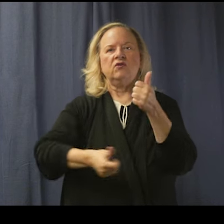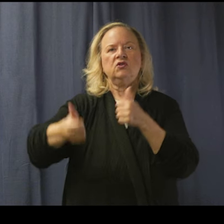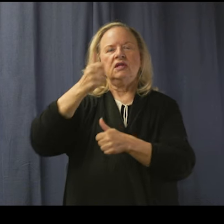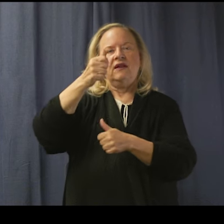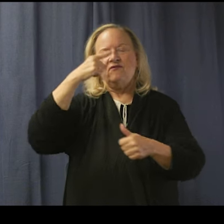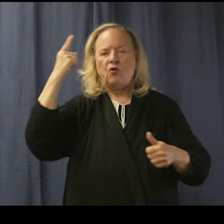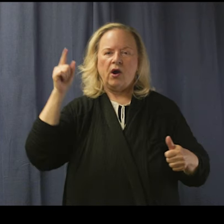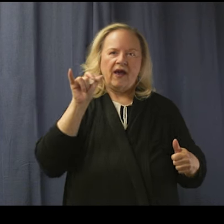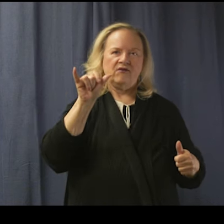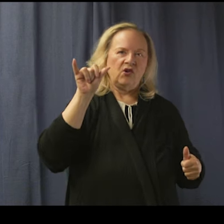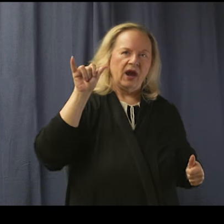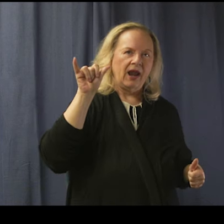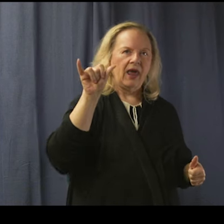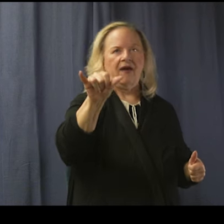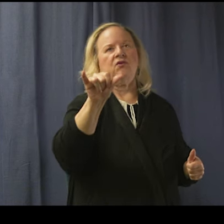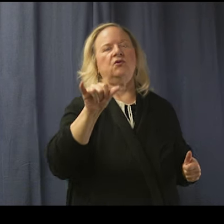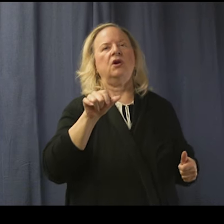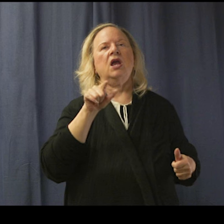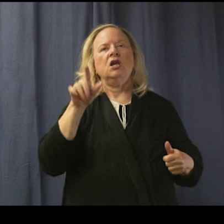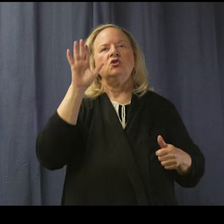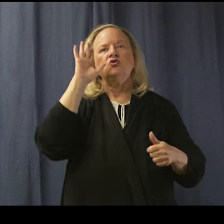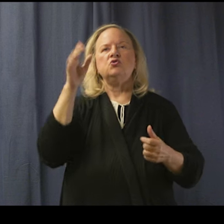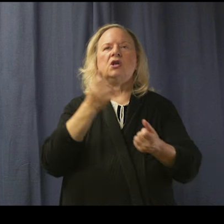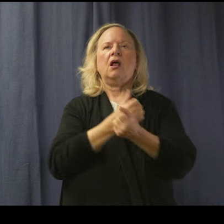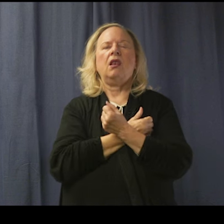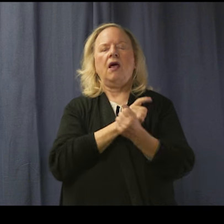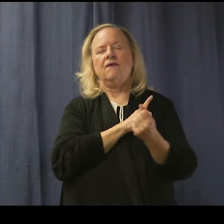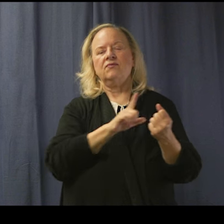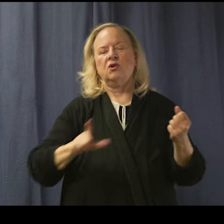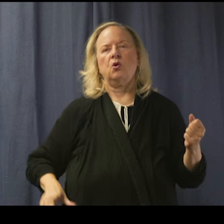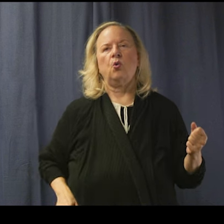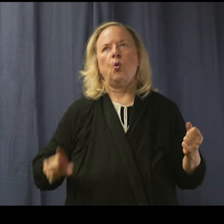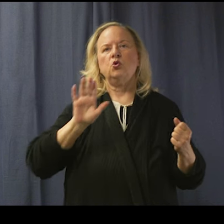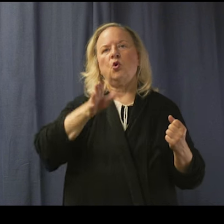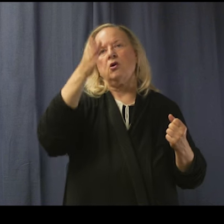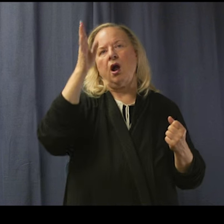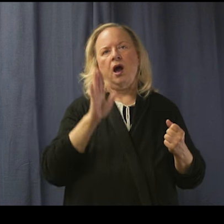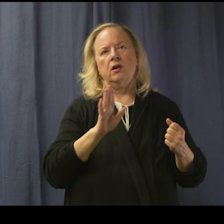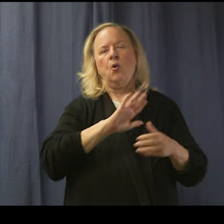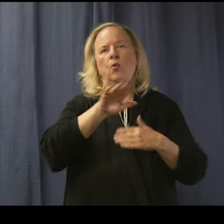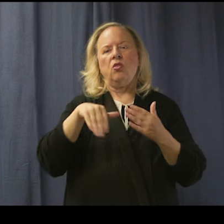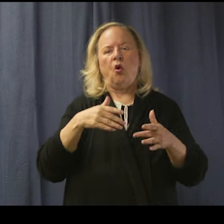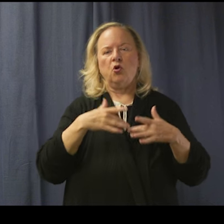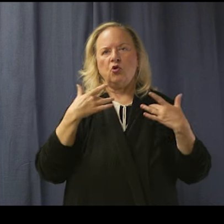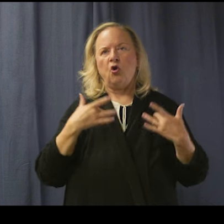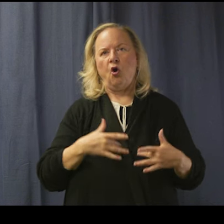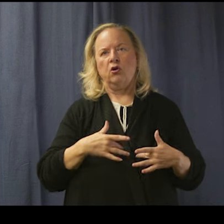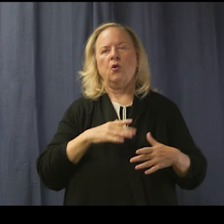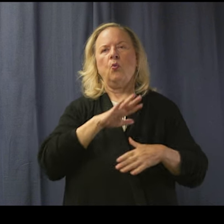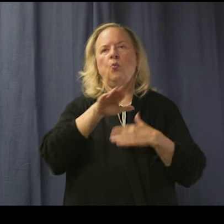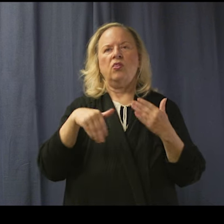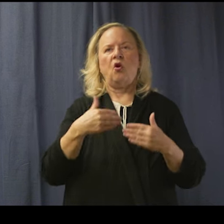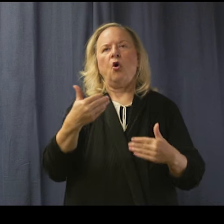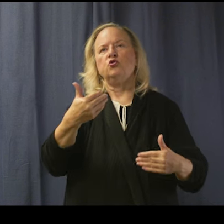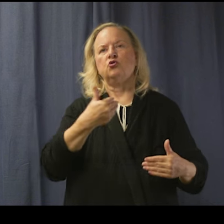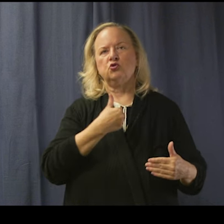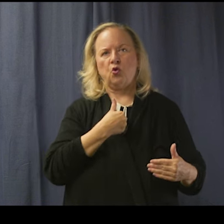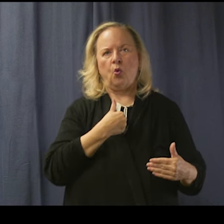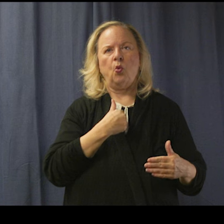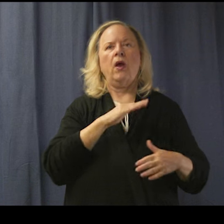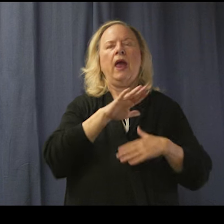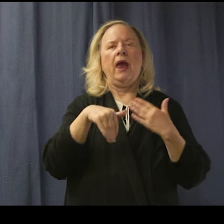glorious sovereignty forever and ever. And you shall love the Lord your God with all your heart, with